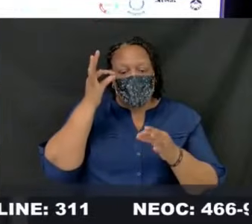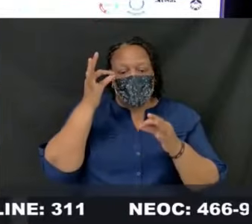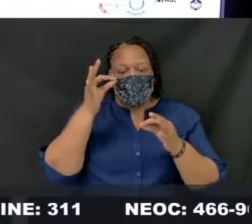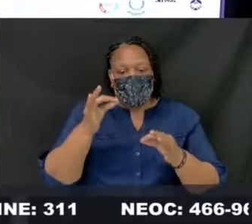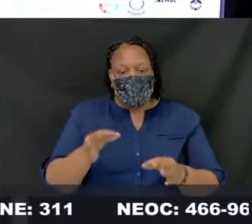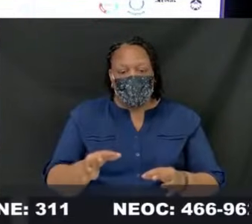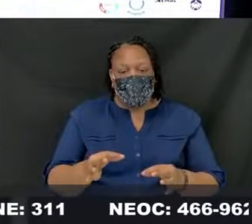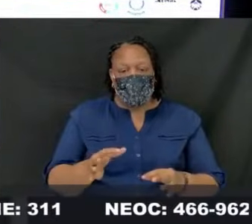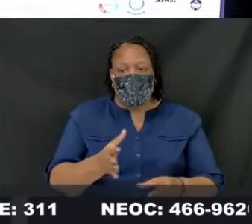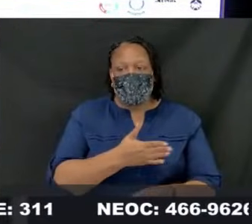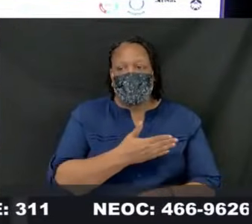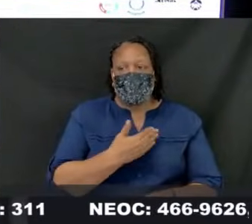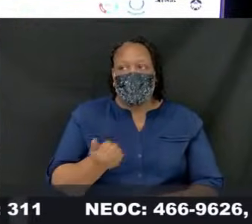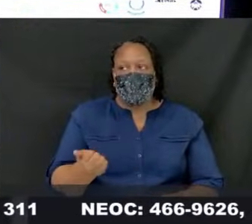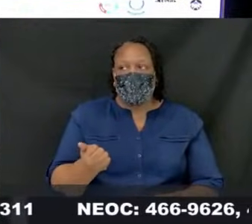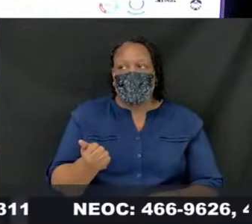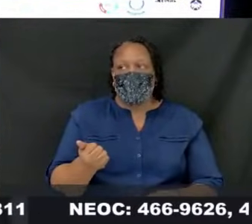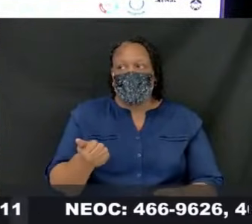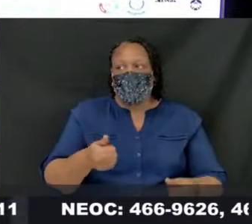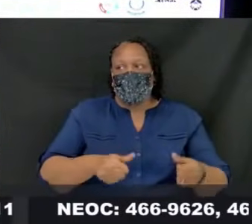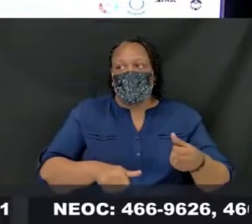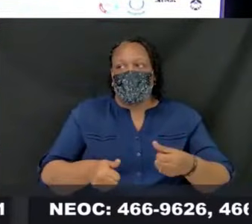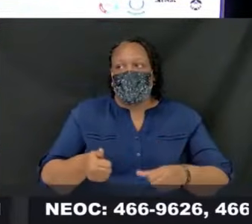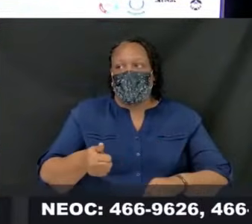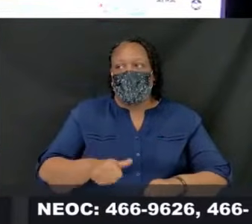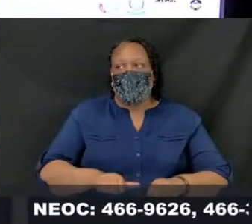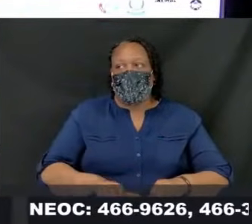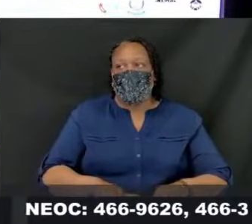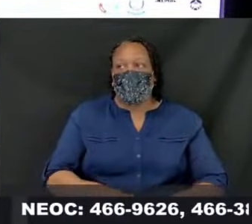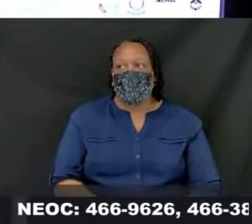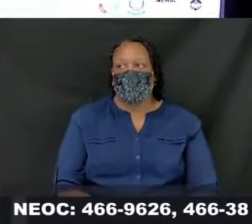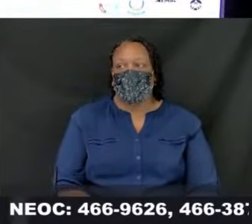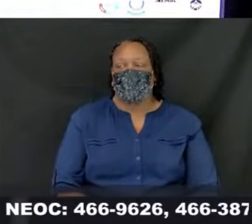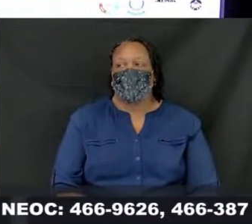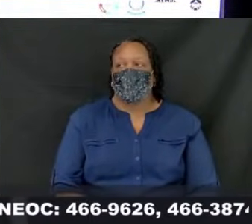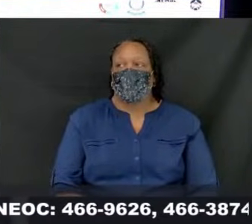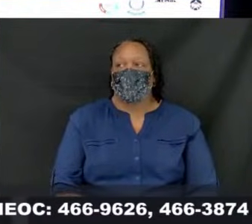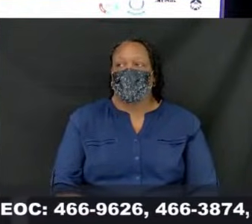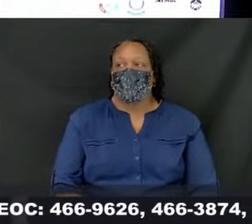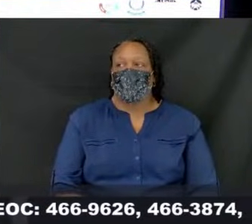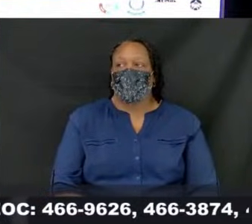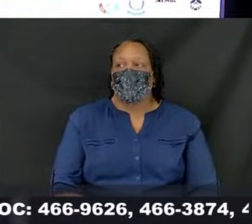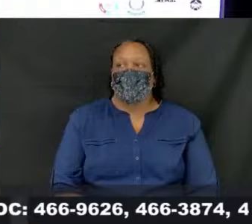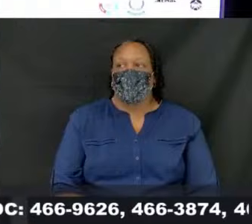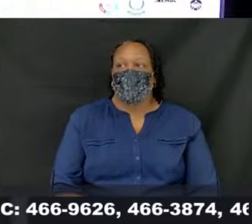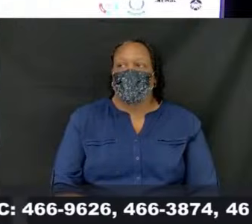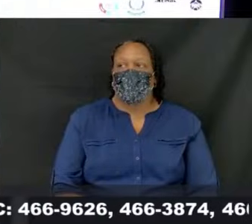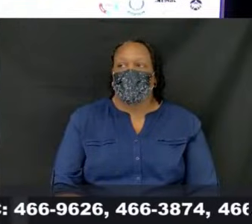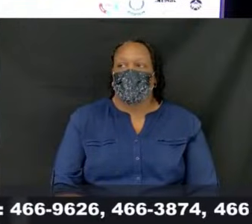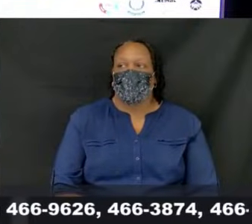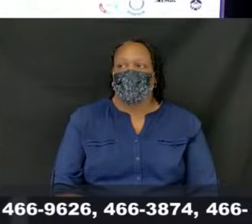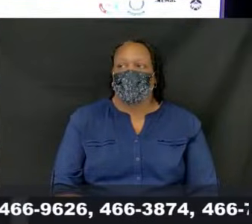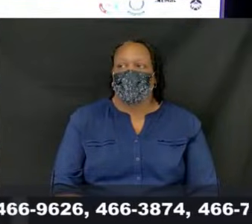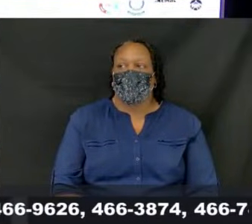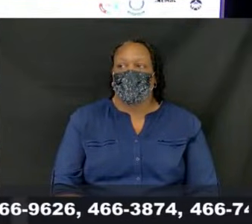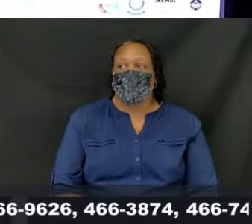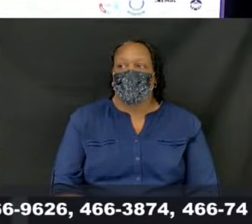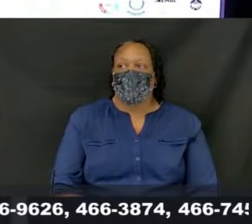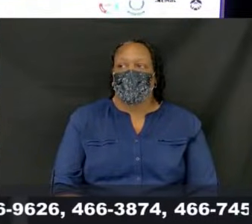to science. Up to this morning, somebody said to me, they're not taking any vaccine because your protection is in